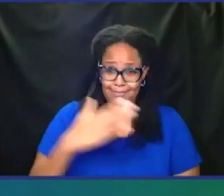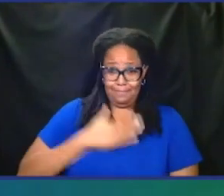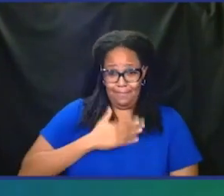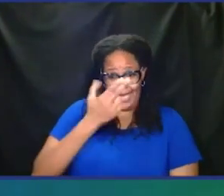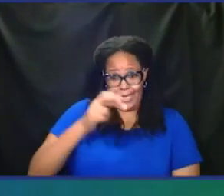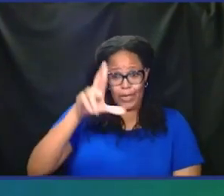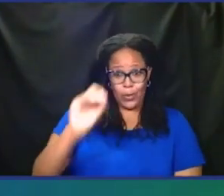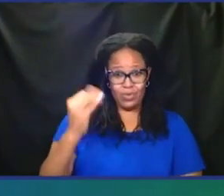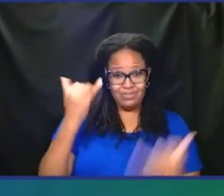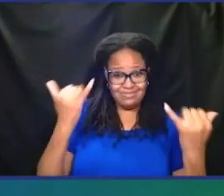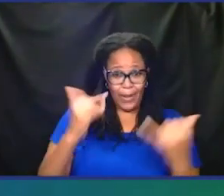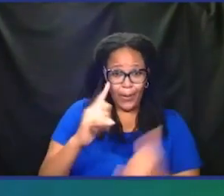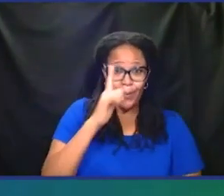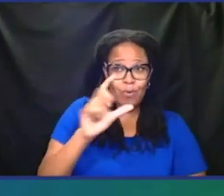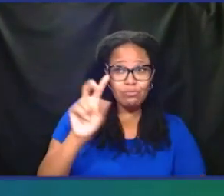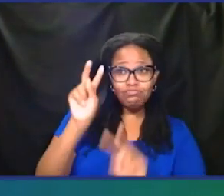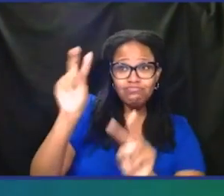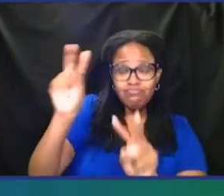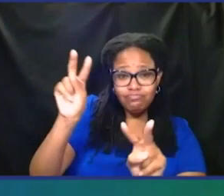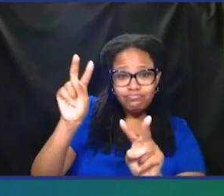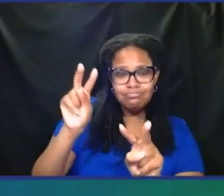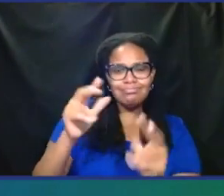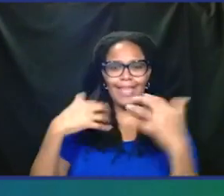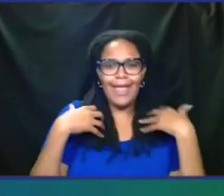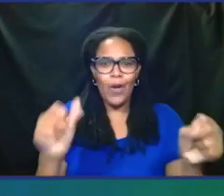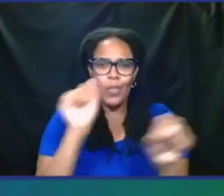the front lines in the battle against COVID-19.